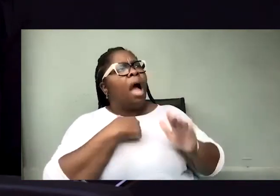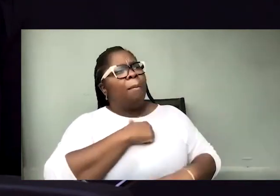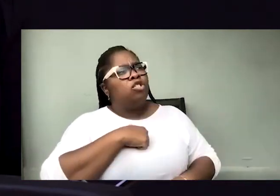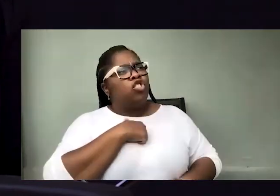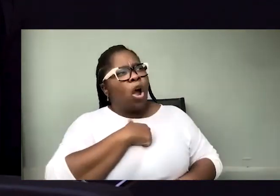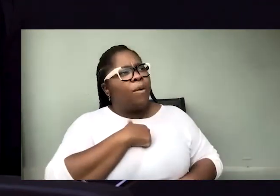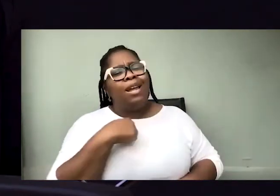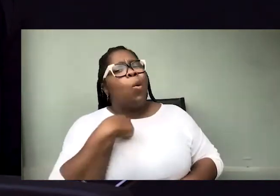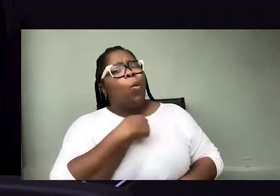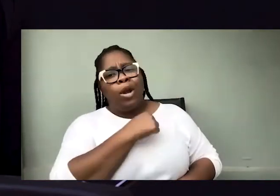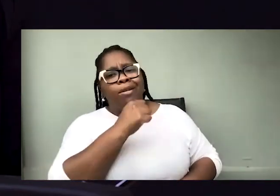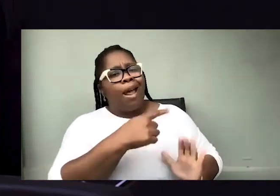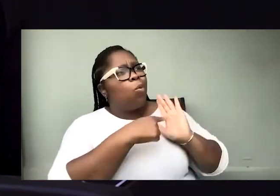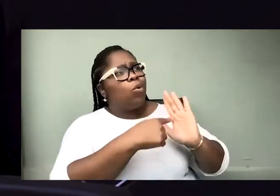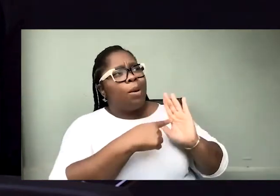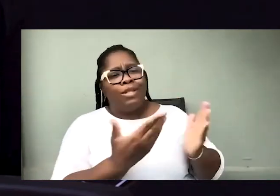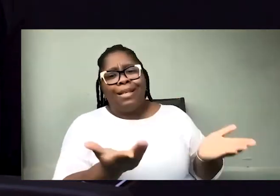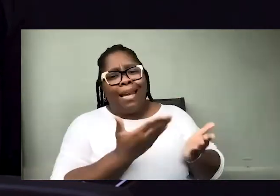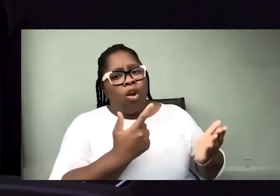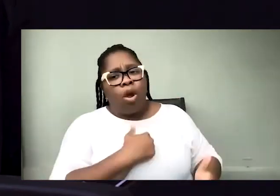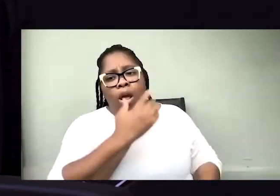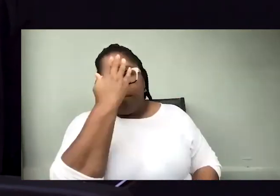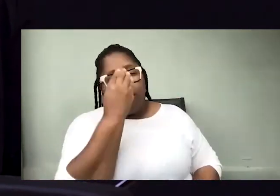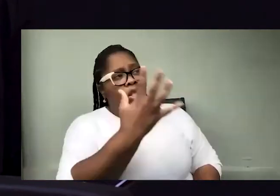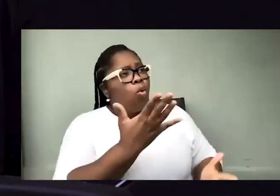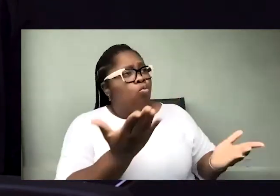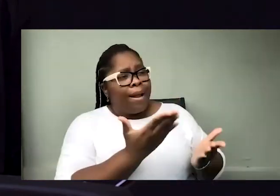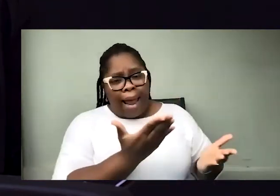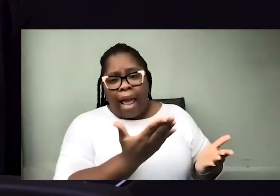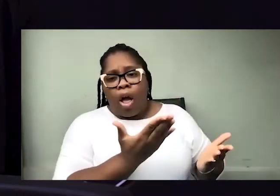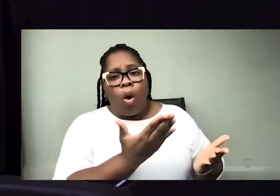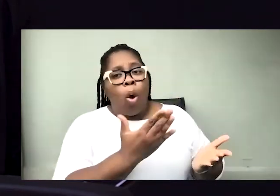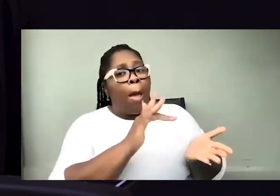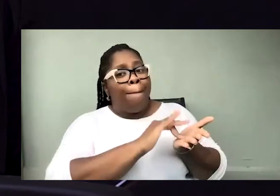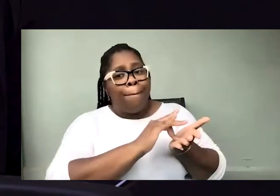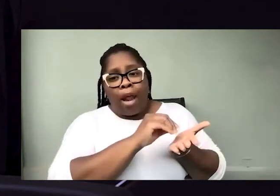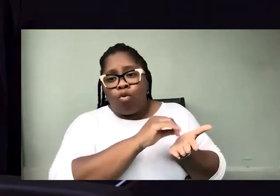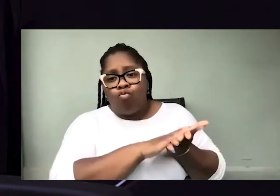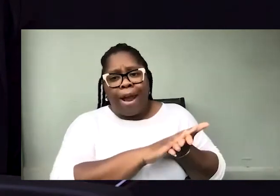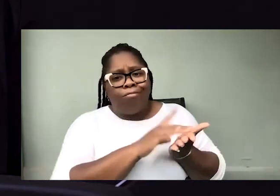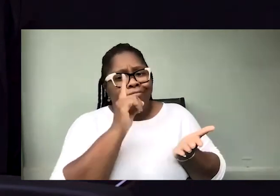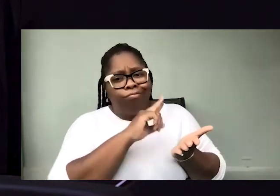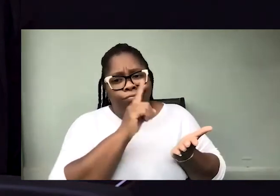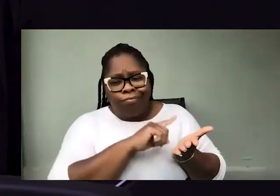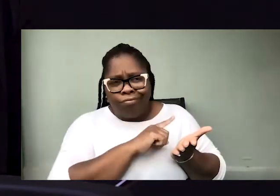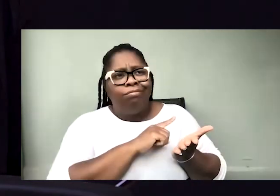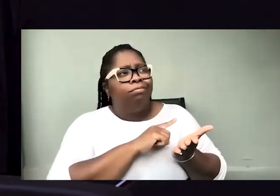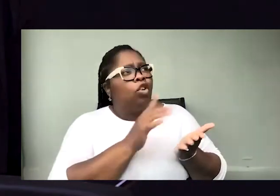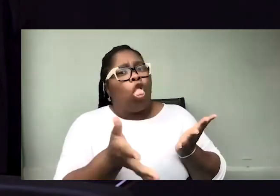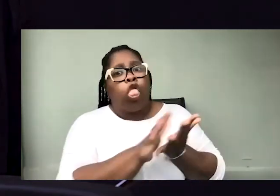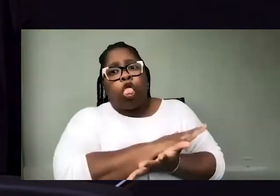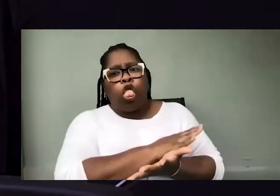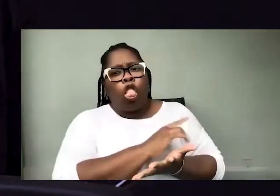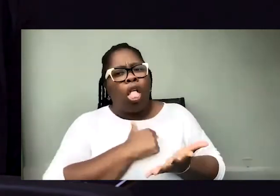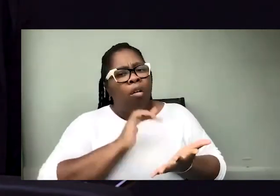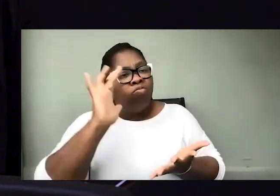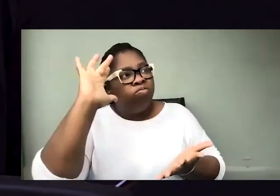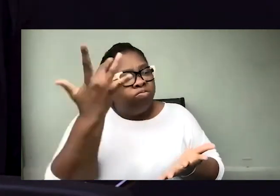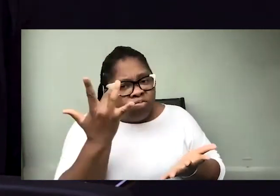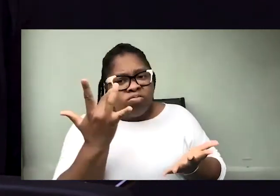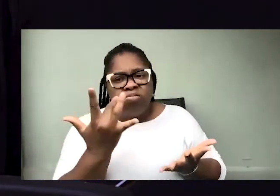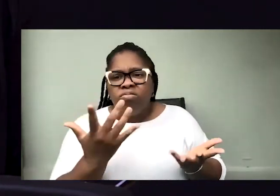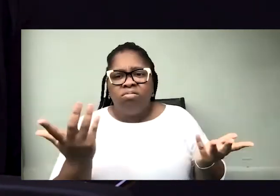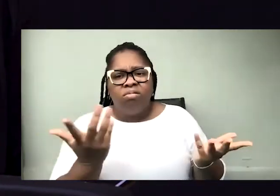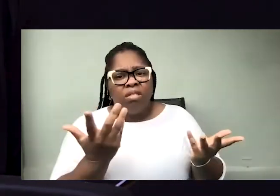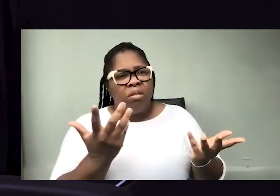represented here, okay? I'm telling you right now, my medical records were fraudulent. They got away with it, and I'm tired of this. These are all